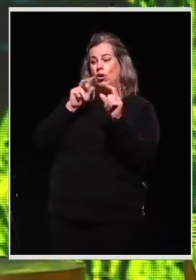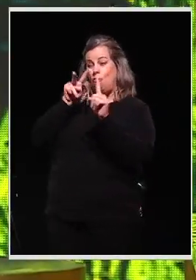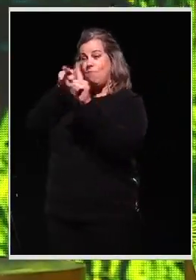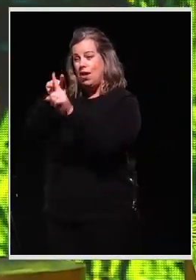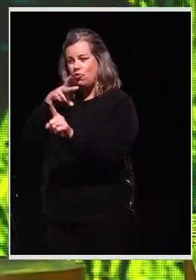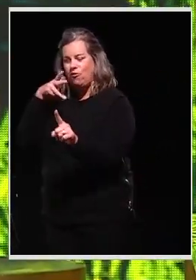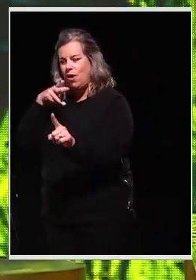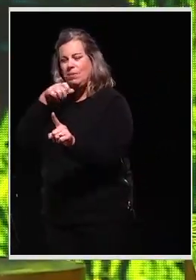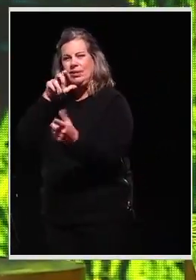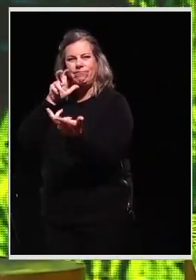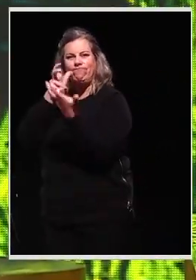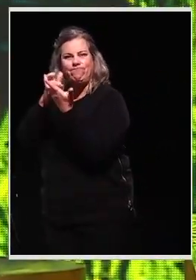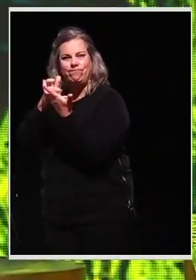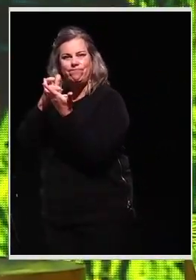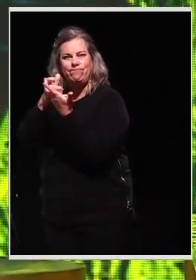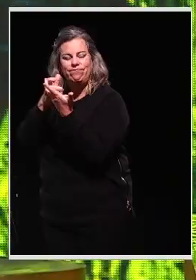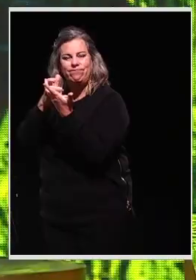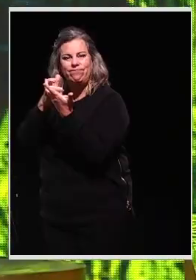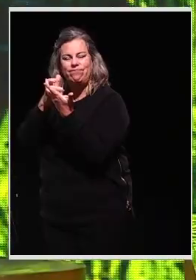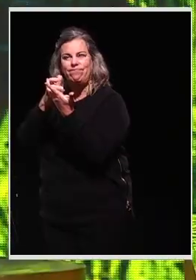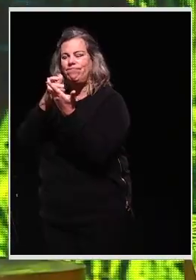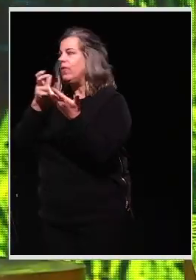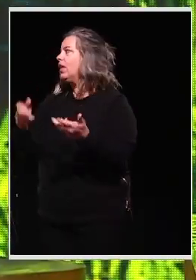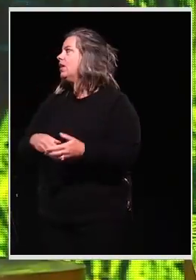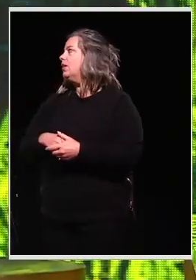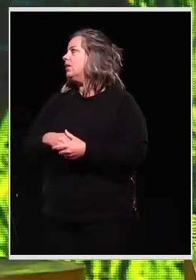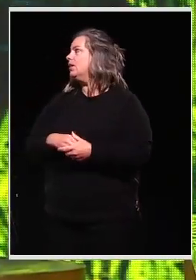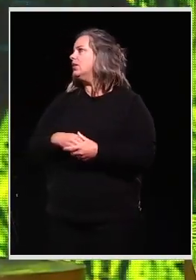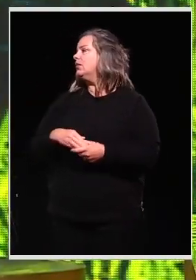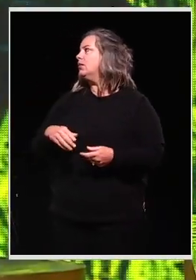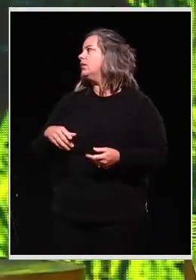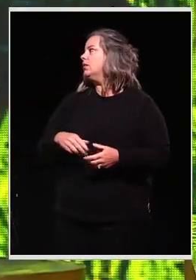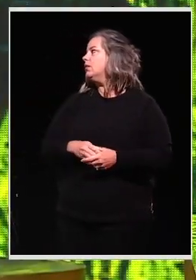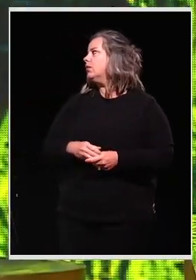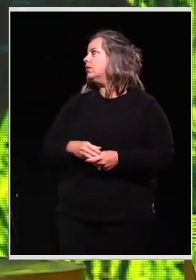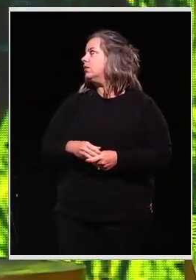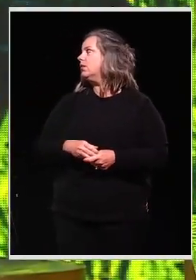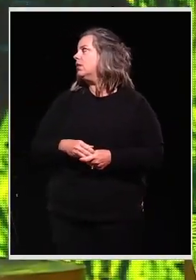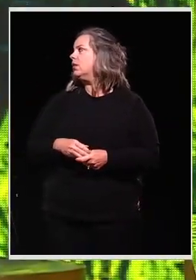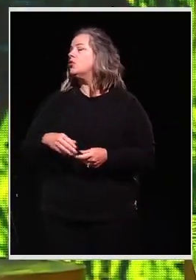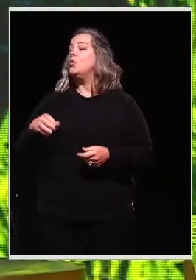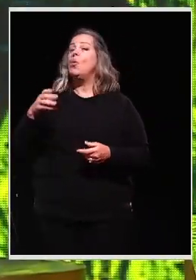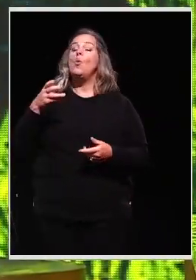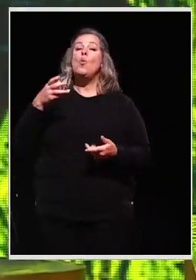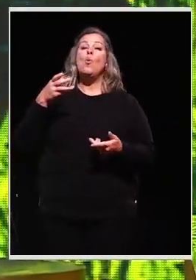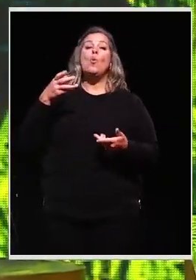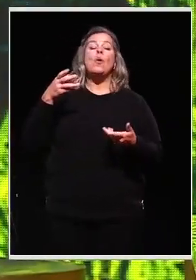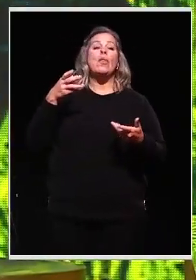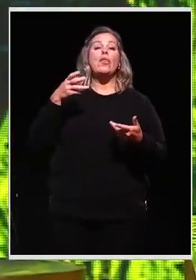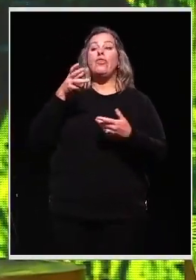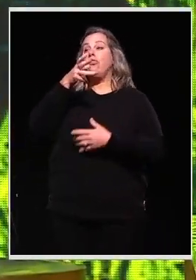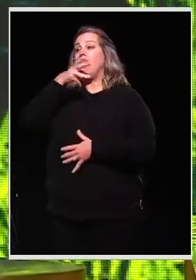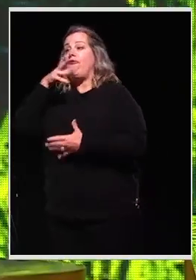existing production practice, or you don't have the right technical know-how to run a sophisticated piece of equipment. So bringing the farmer and the industry together